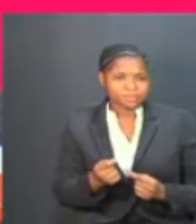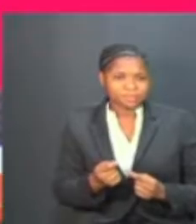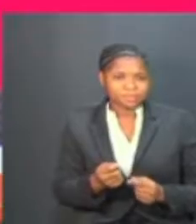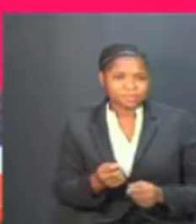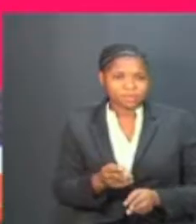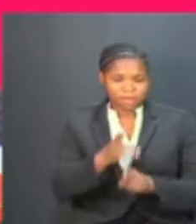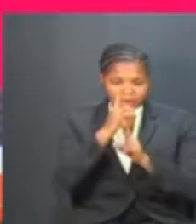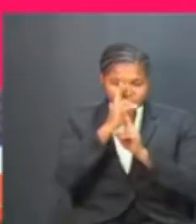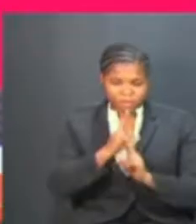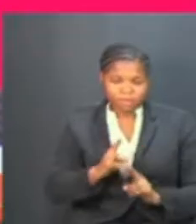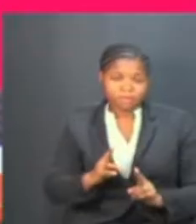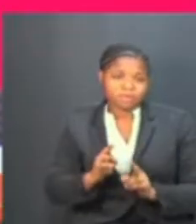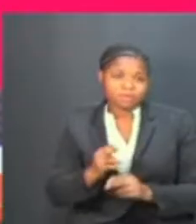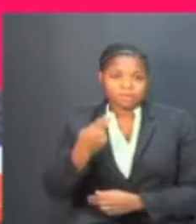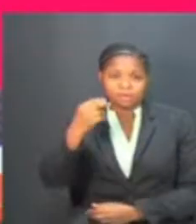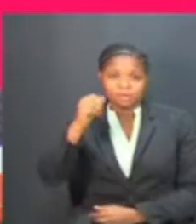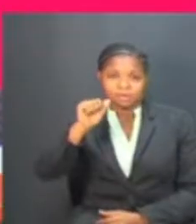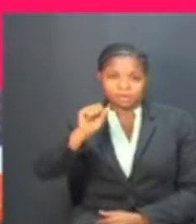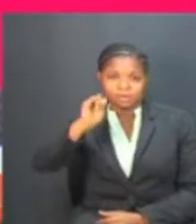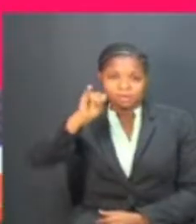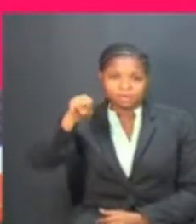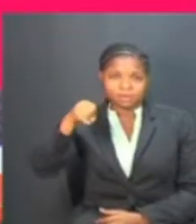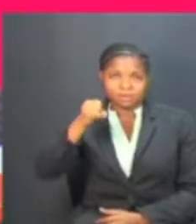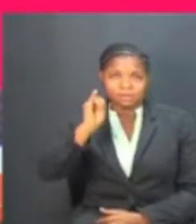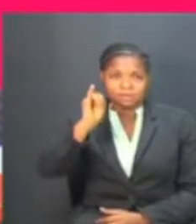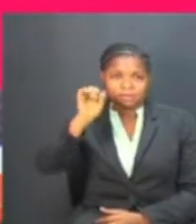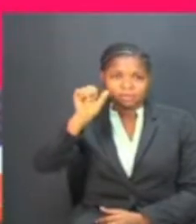Honorable Haji Aladi Ayamba.